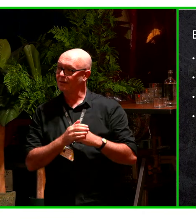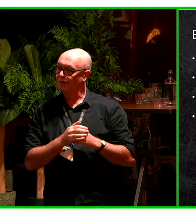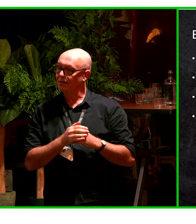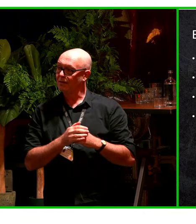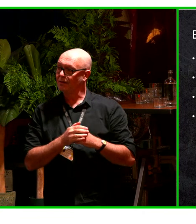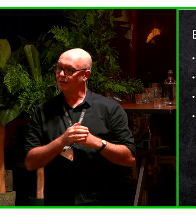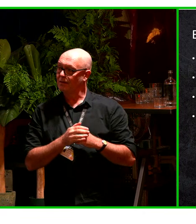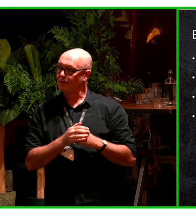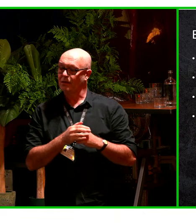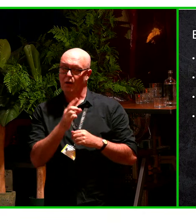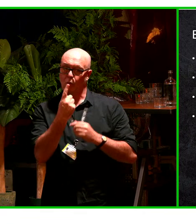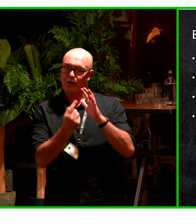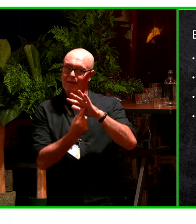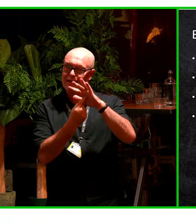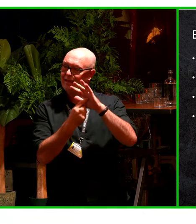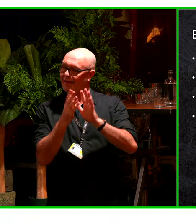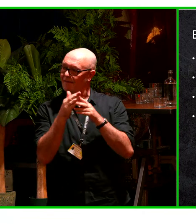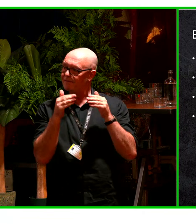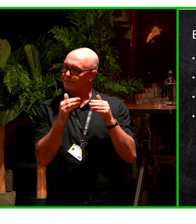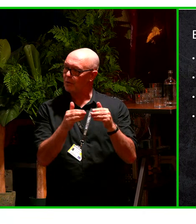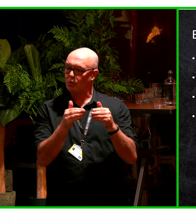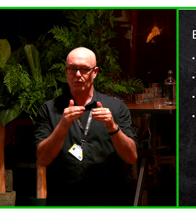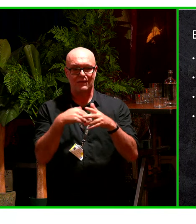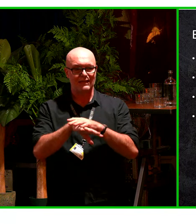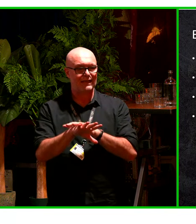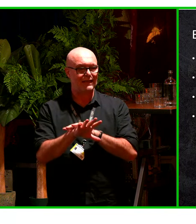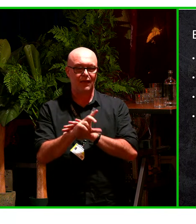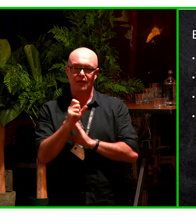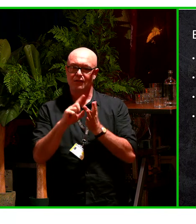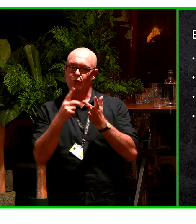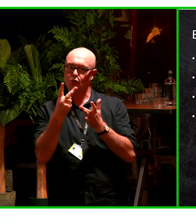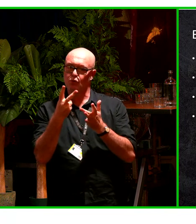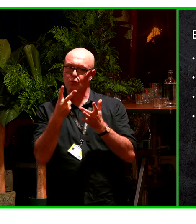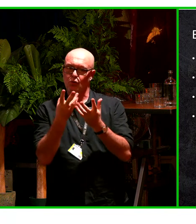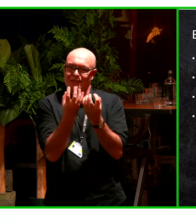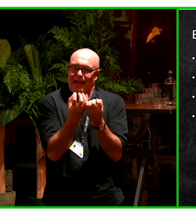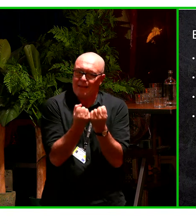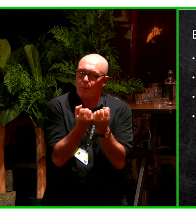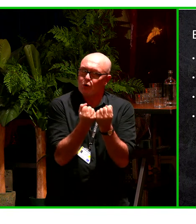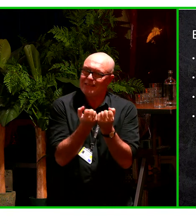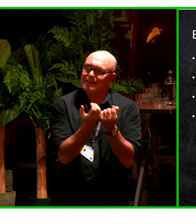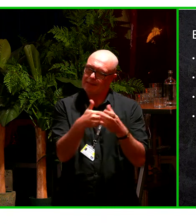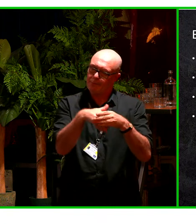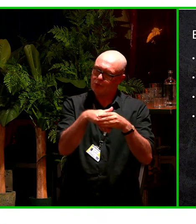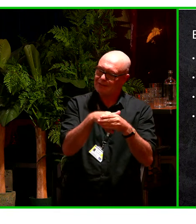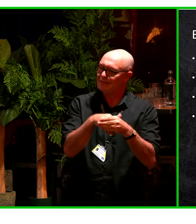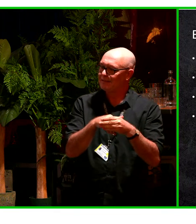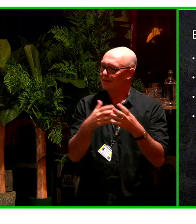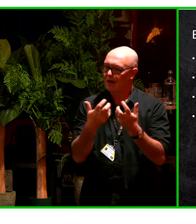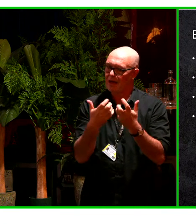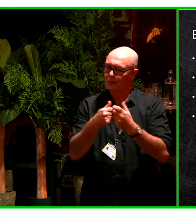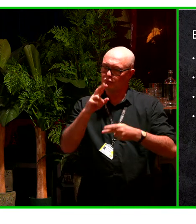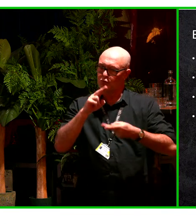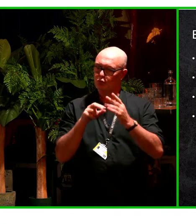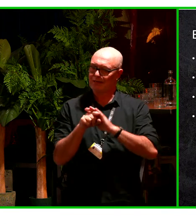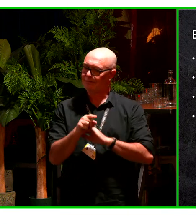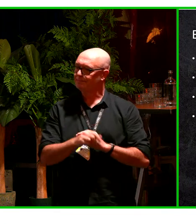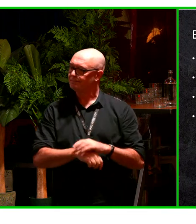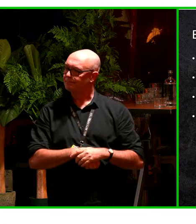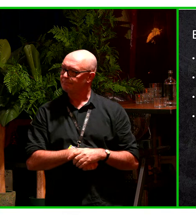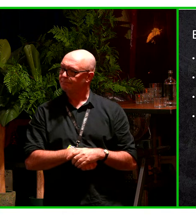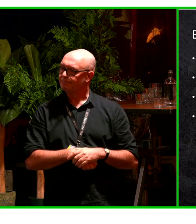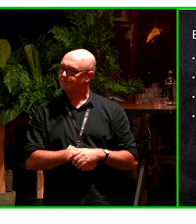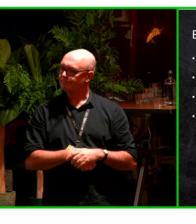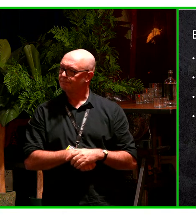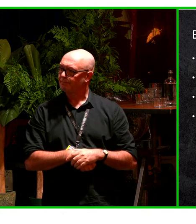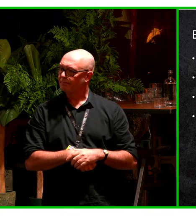And one of the key focuses on that is embodied carbon and smart buildings, the creation of that and the development of the technology associated with it.